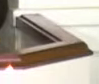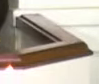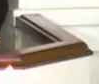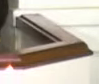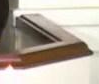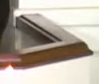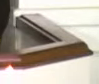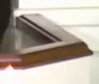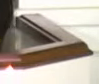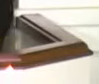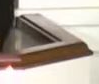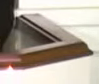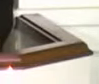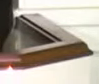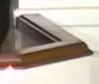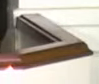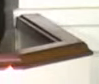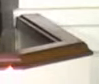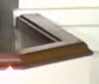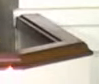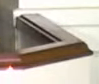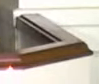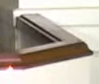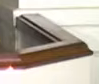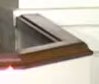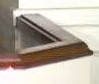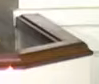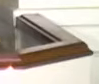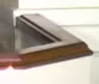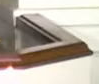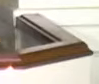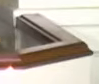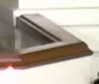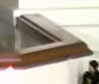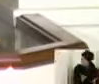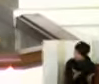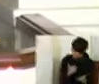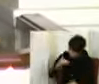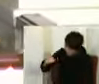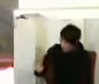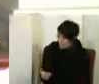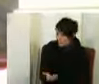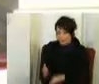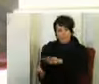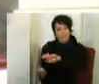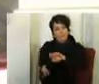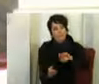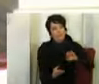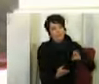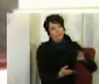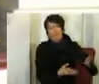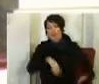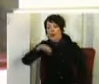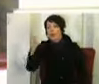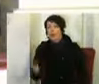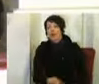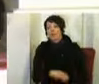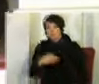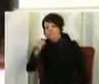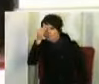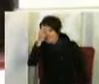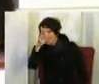we sincerely hope that you may have found it with us this morning. We are glad that you are here. We also want to welcome especially those who are worshiping with